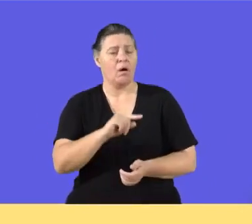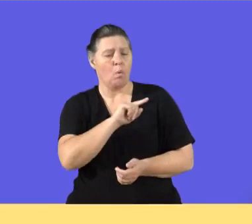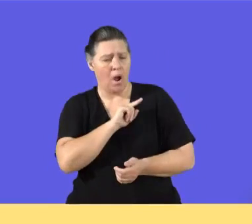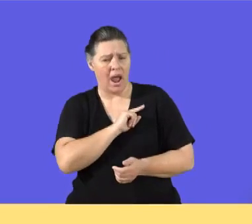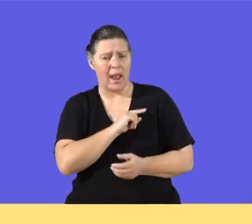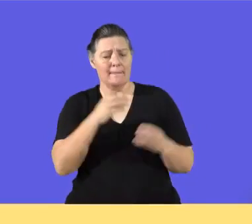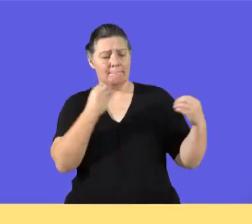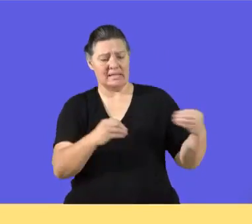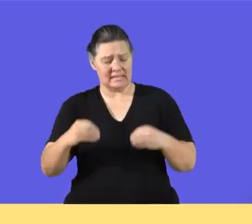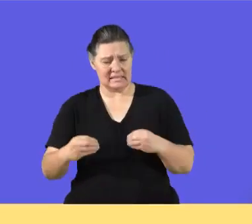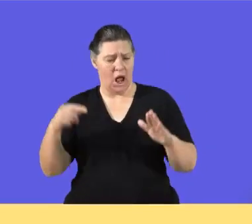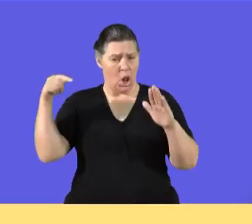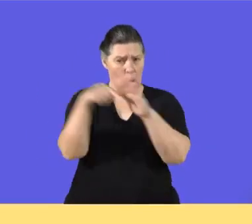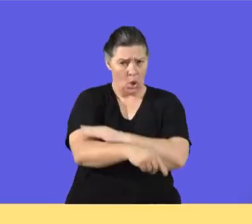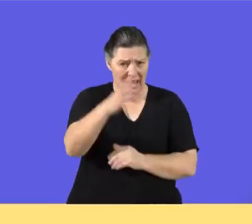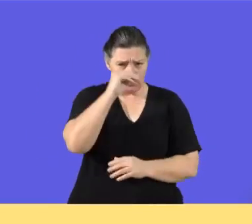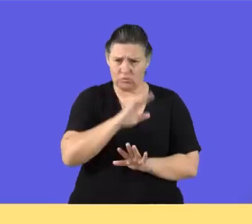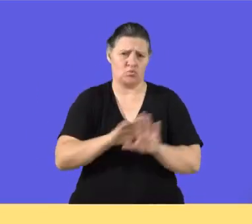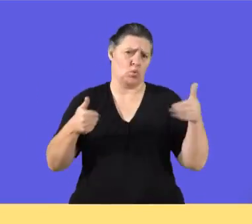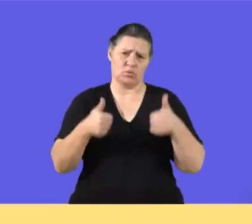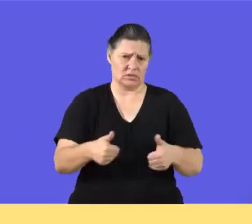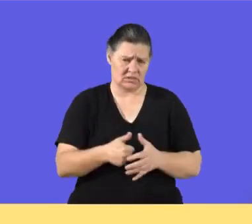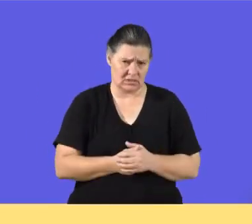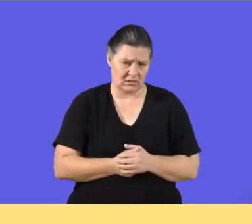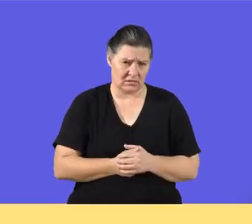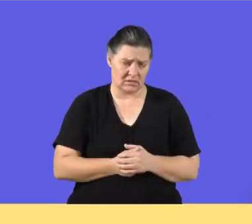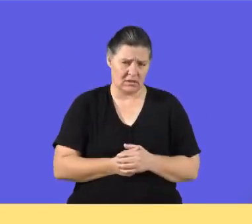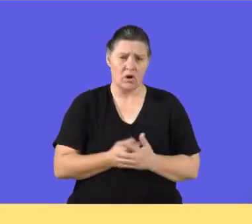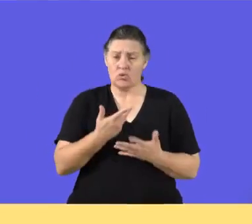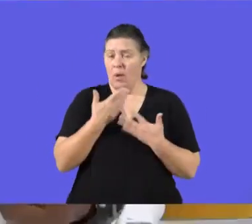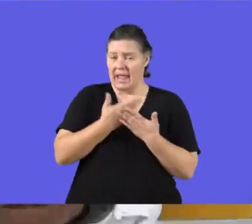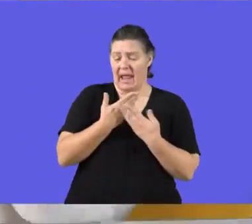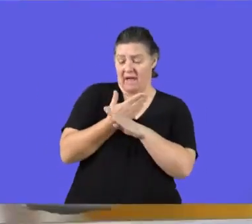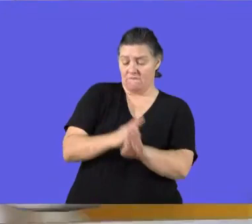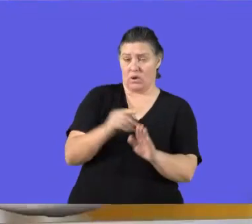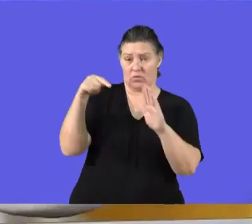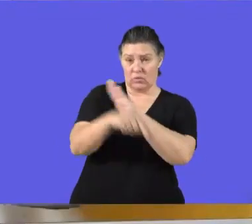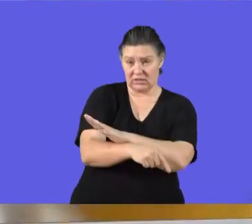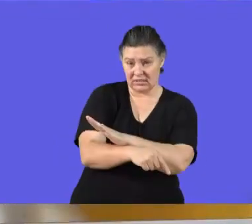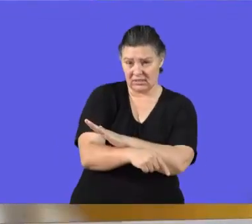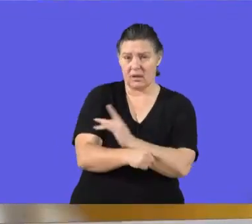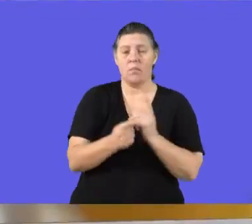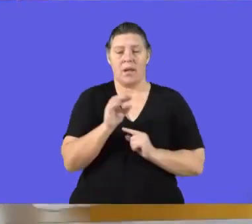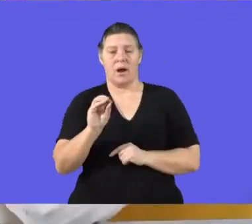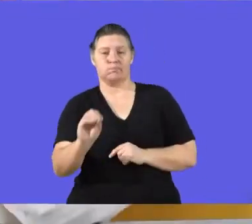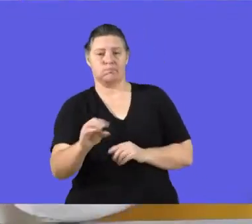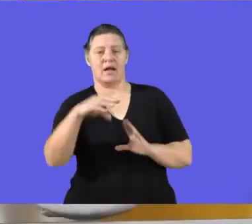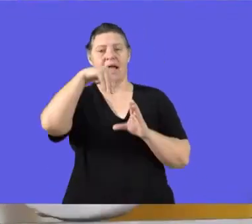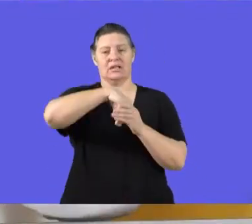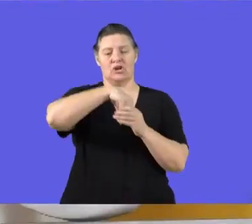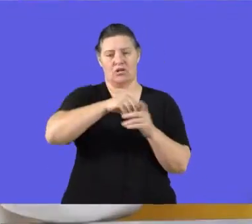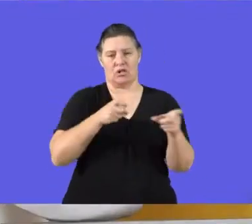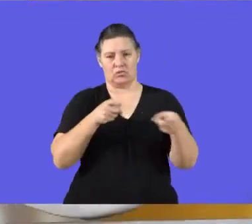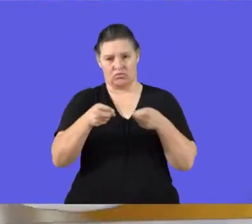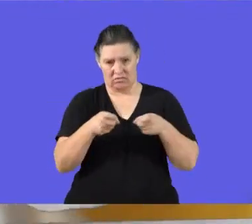altogether. It is not good for our business to be experiencing losses. So in order for us to avoid losses, we